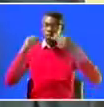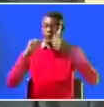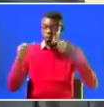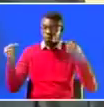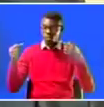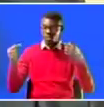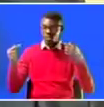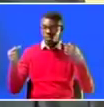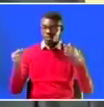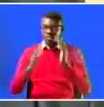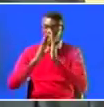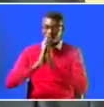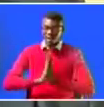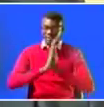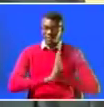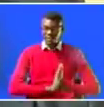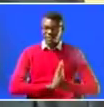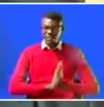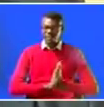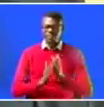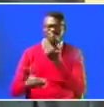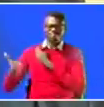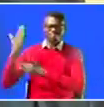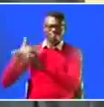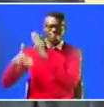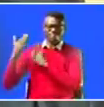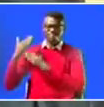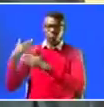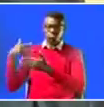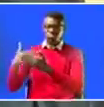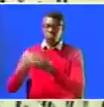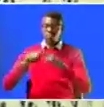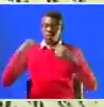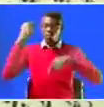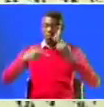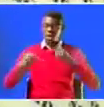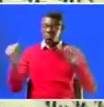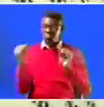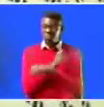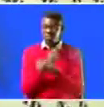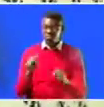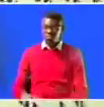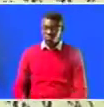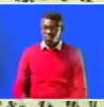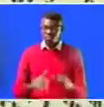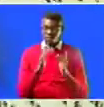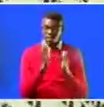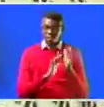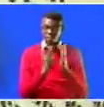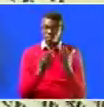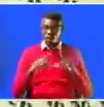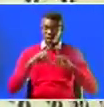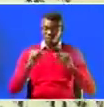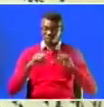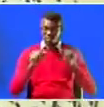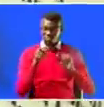religion as old as history and mankind, but they have never won the war. I think this is one of the verses of the Bible